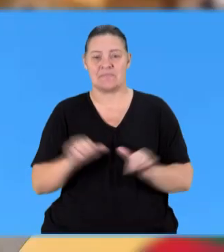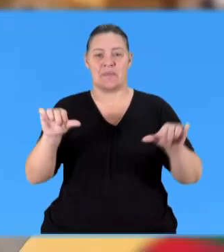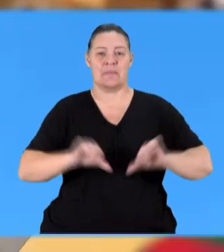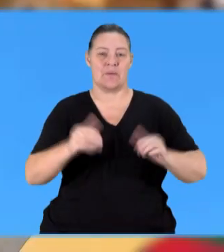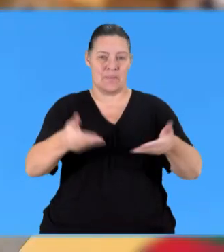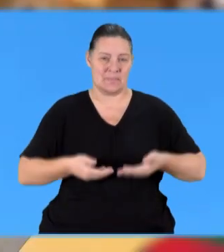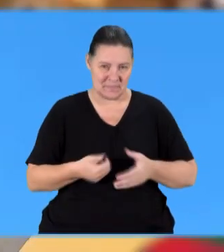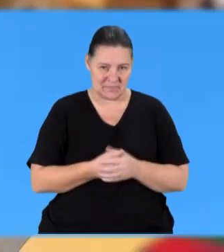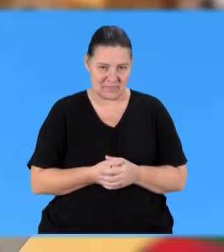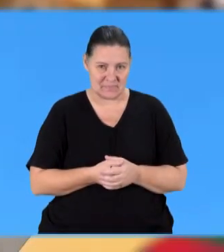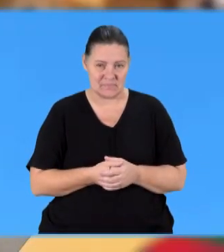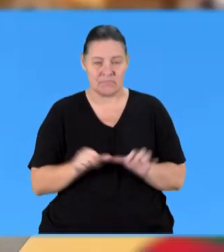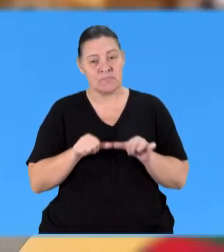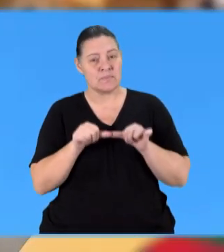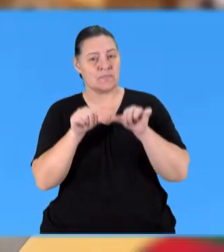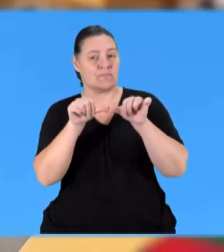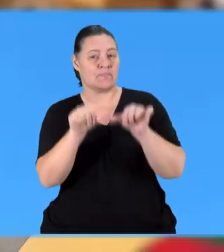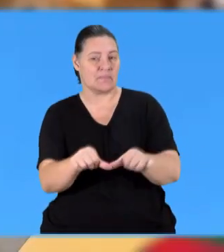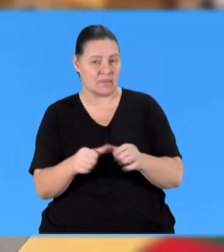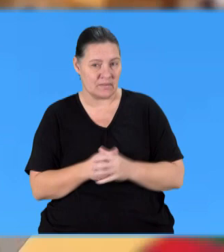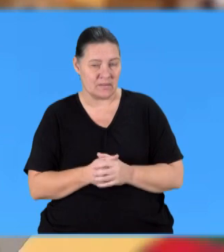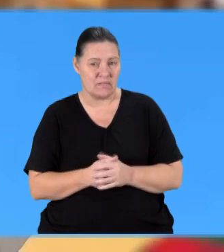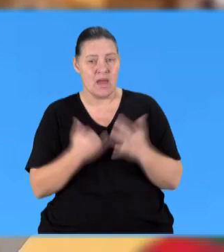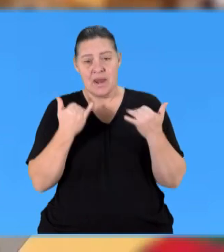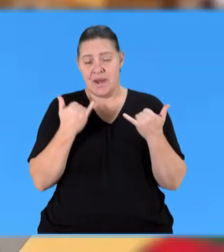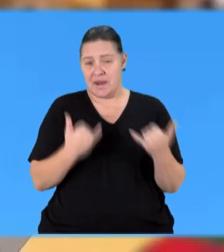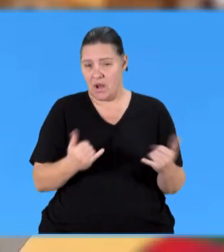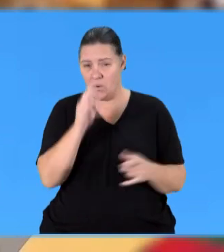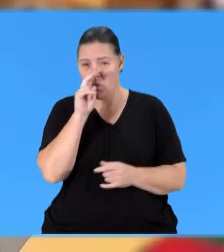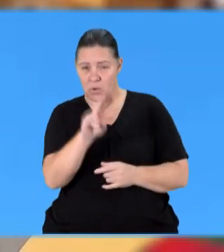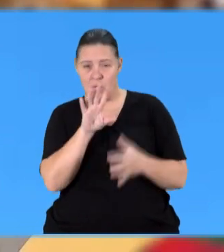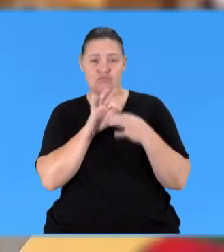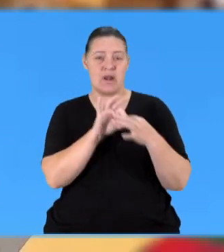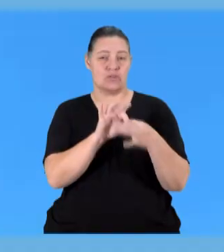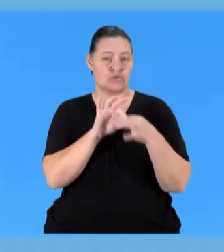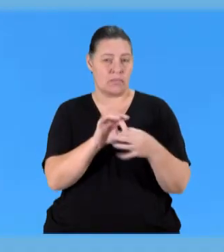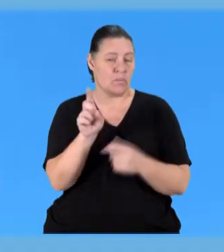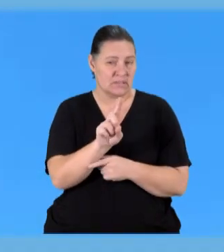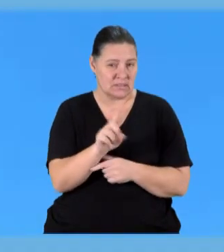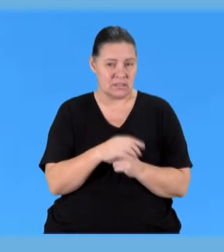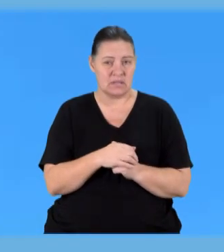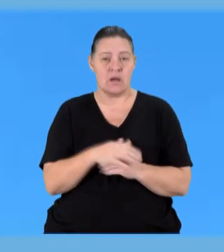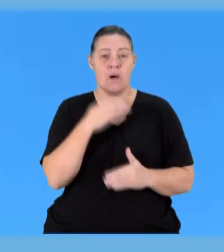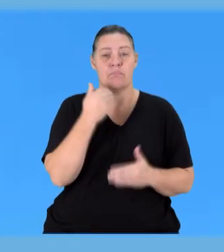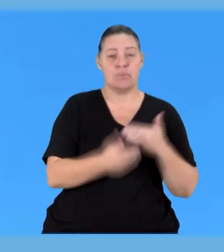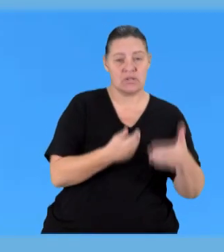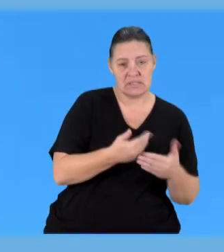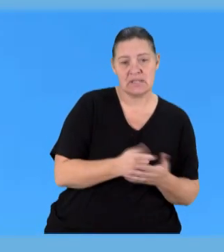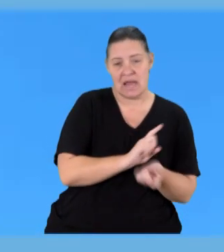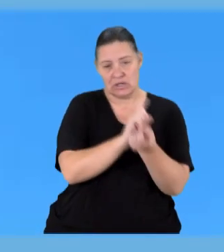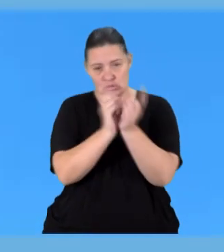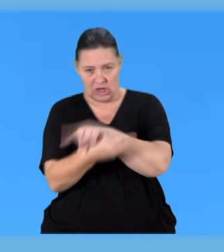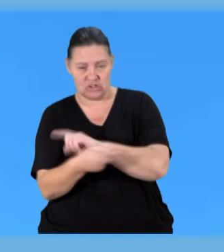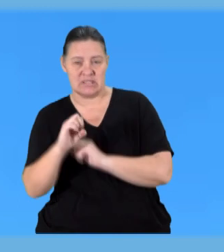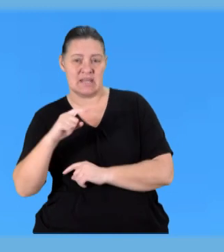Welcome back from an ad break, and now let's continue. So now we're going to be looking at the relationship between the processes and this change of